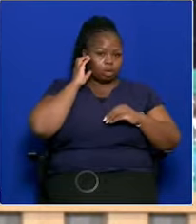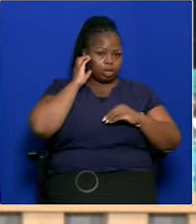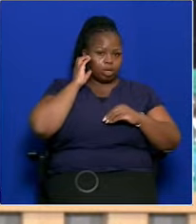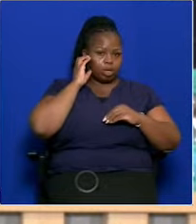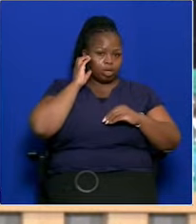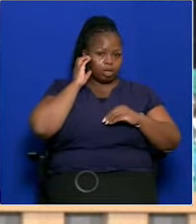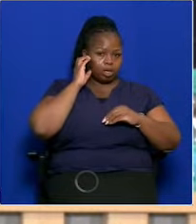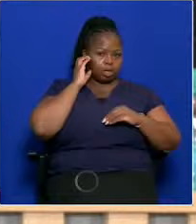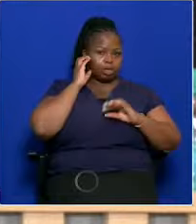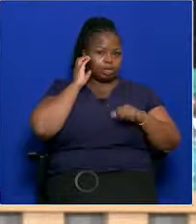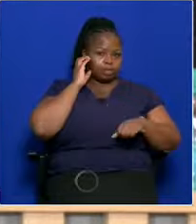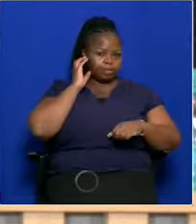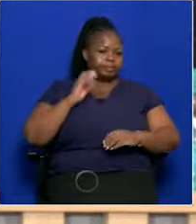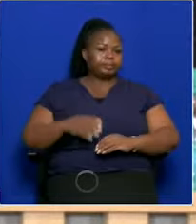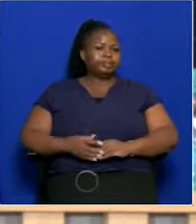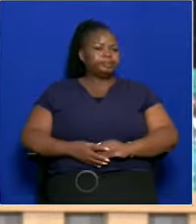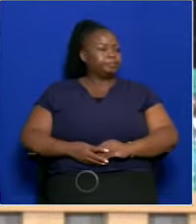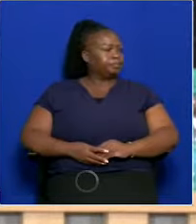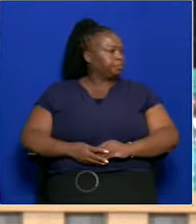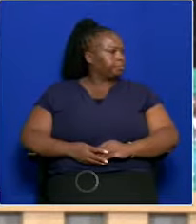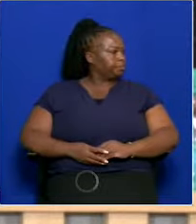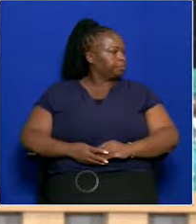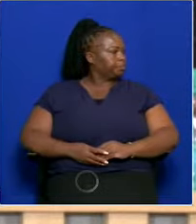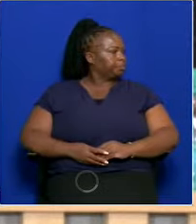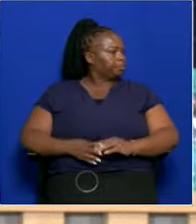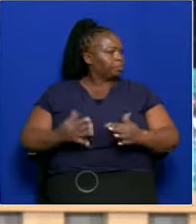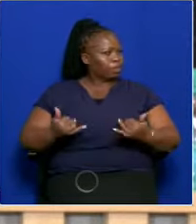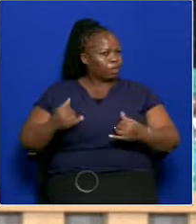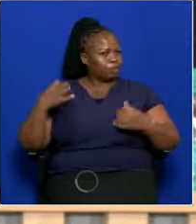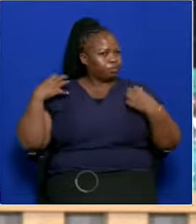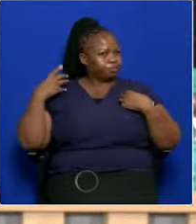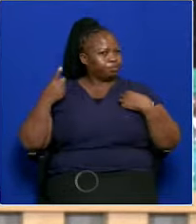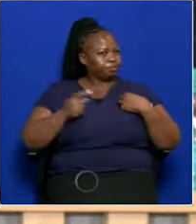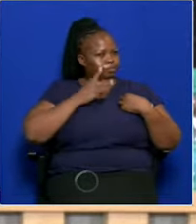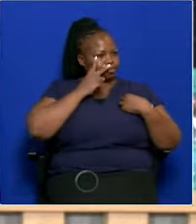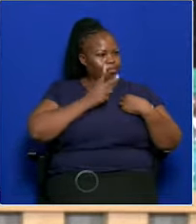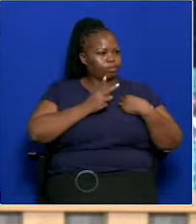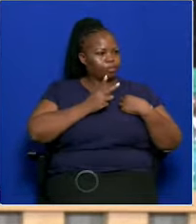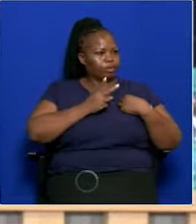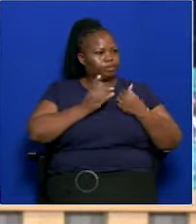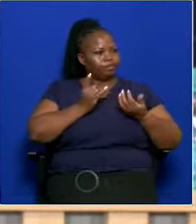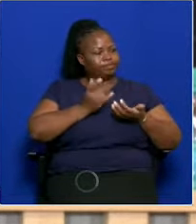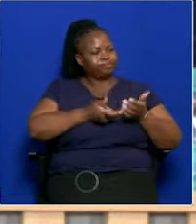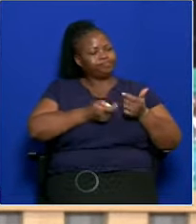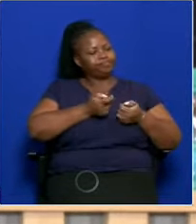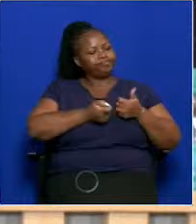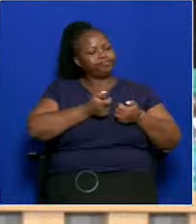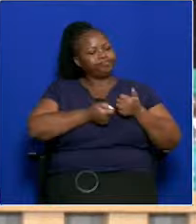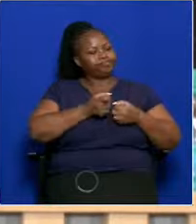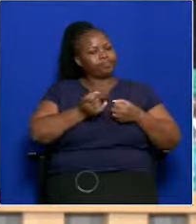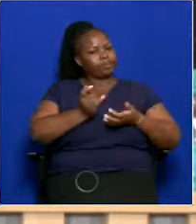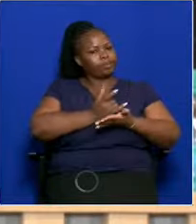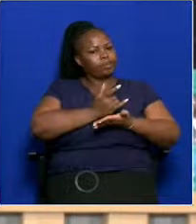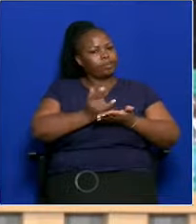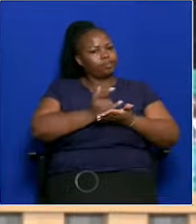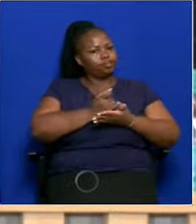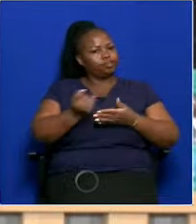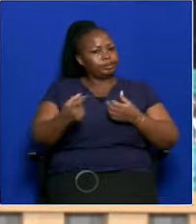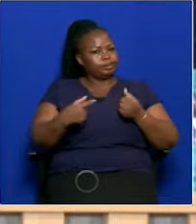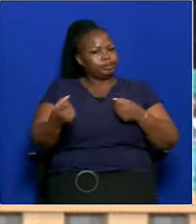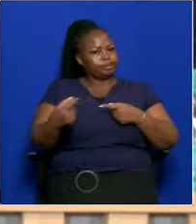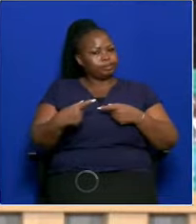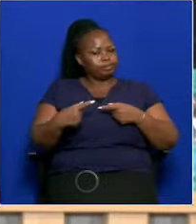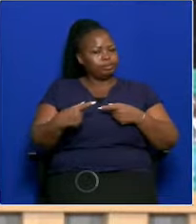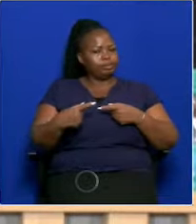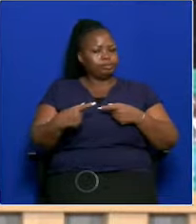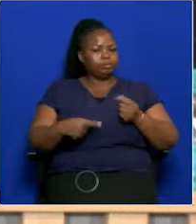Right. So, General, if you look at the chat, I'm sorry, we'll just be navigating between the